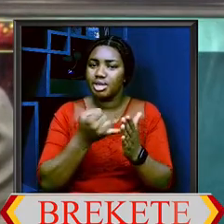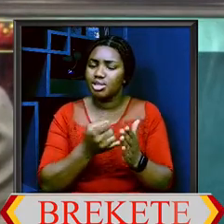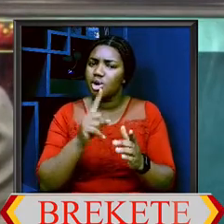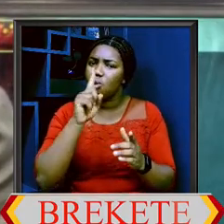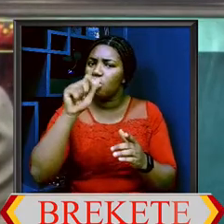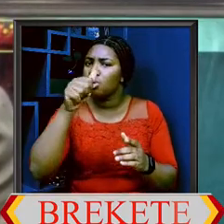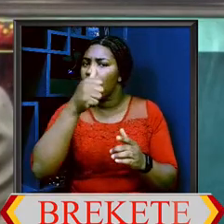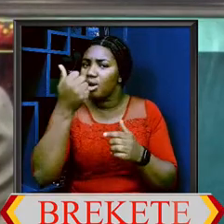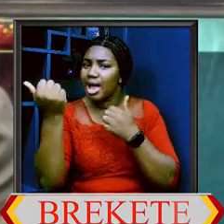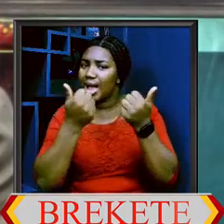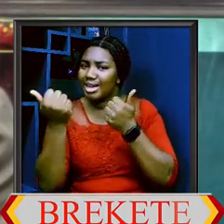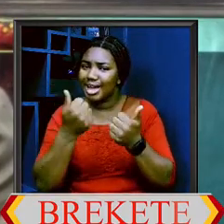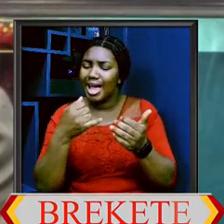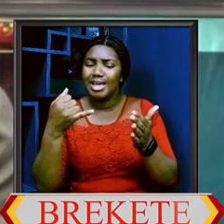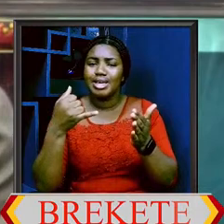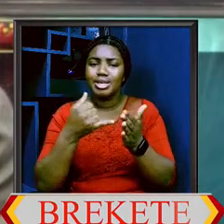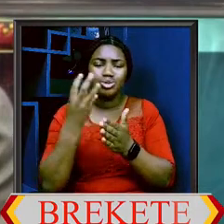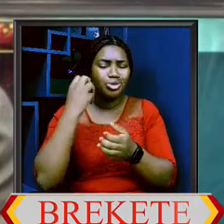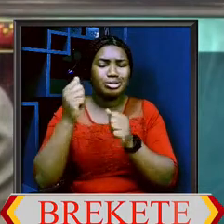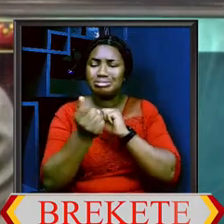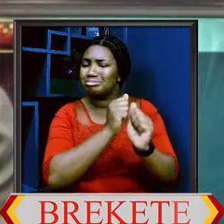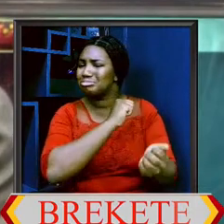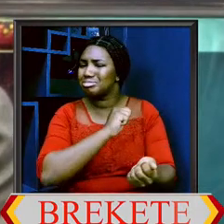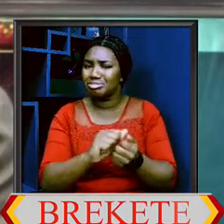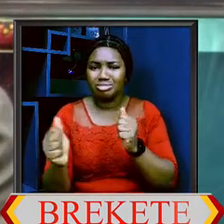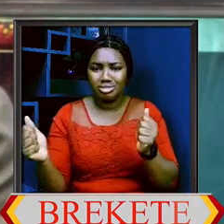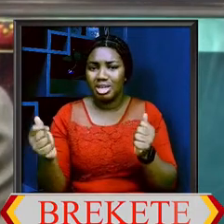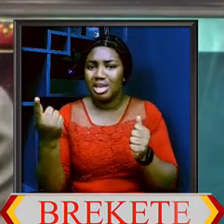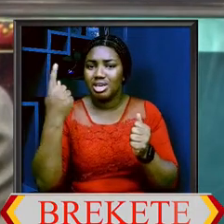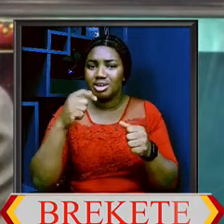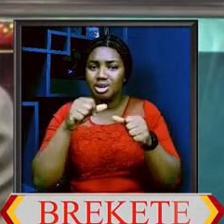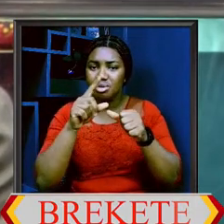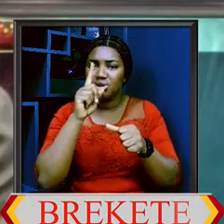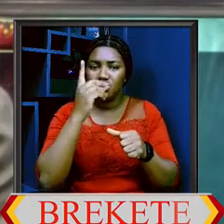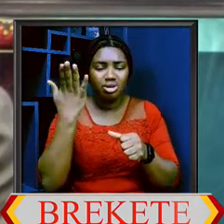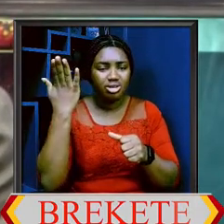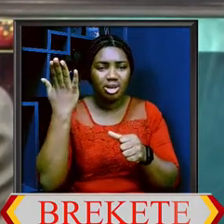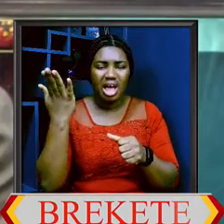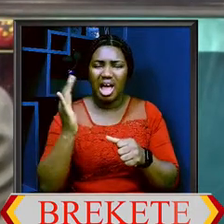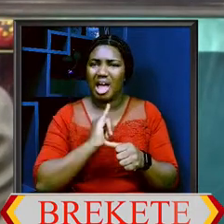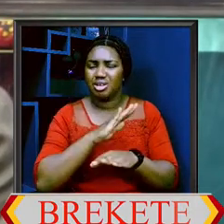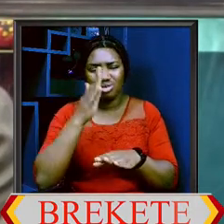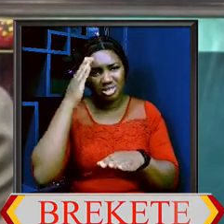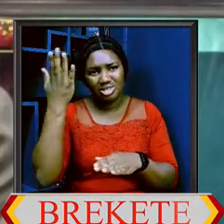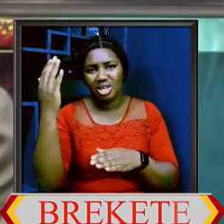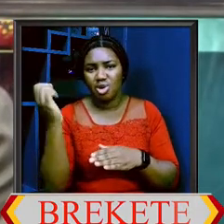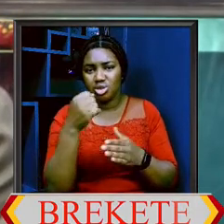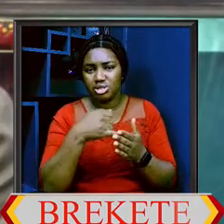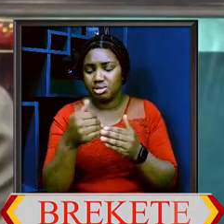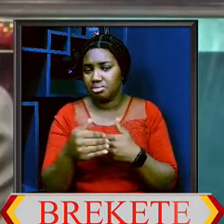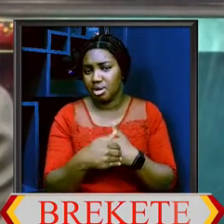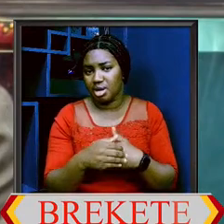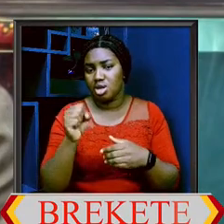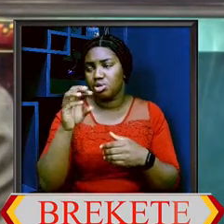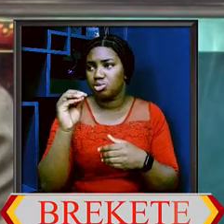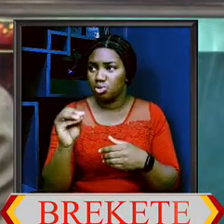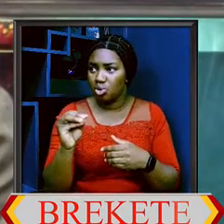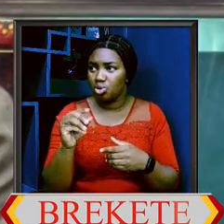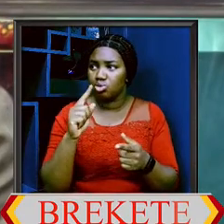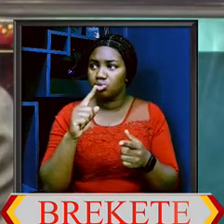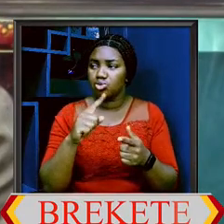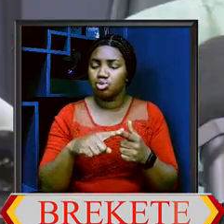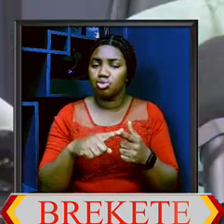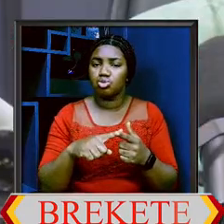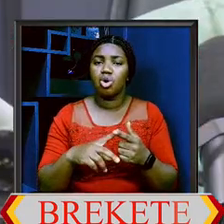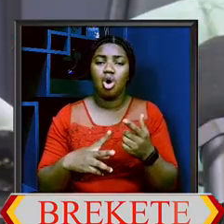recovered you know scattered the remaining one I don't think they recover it so uh to